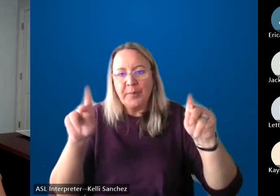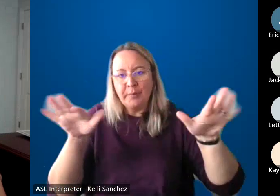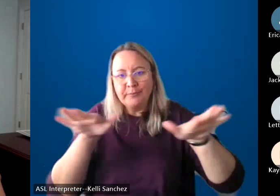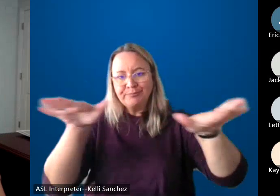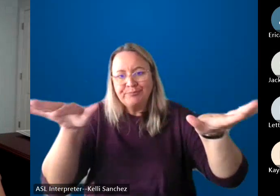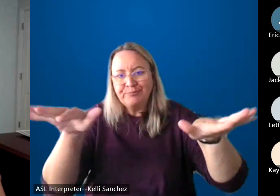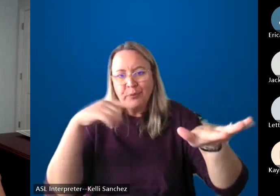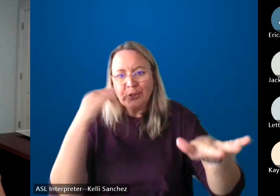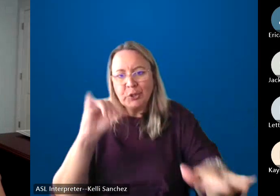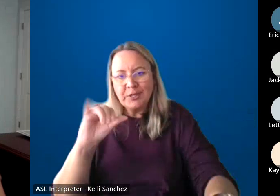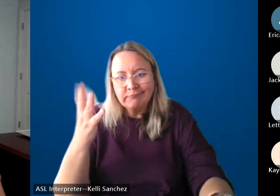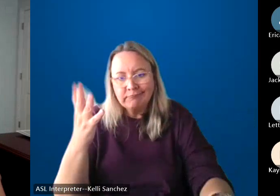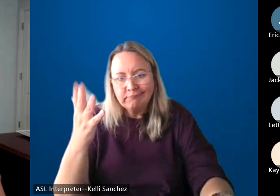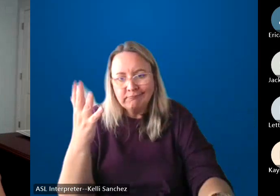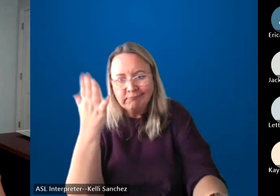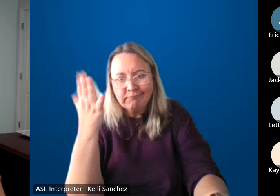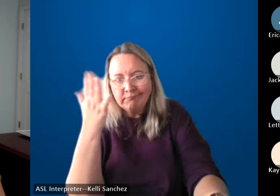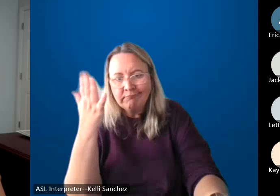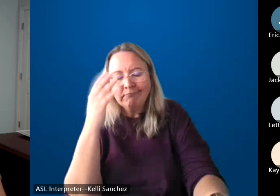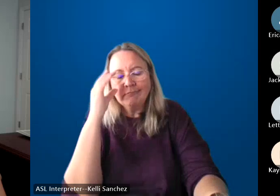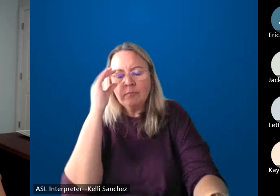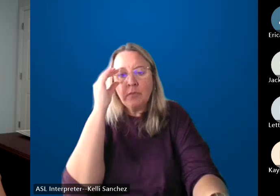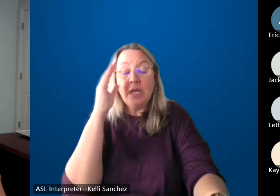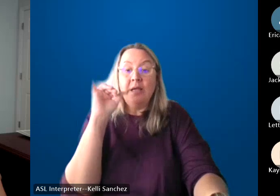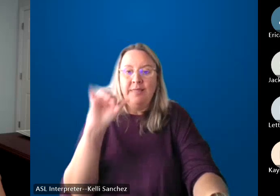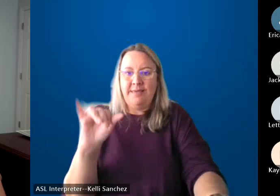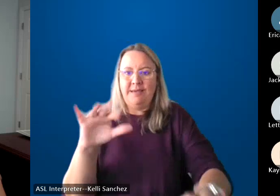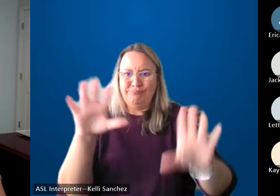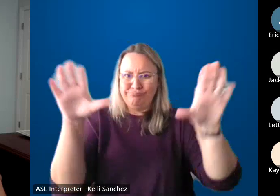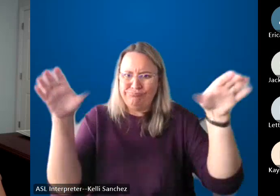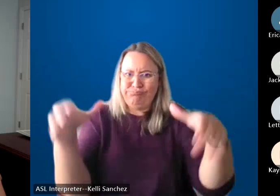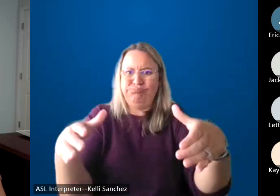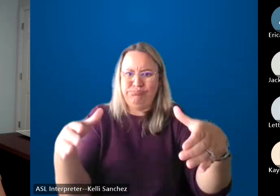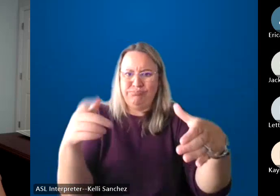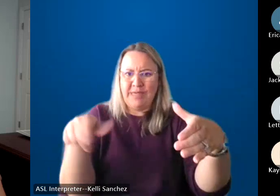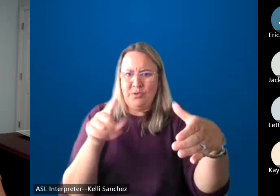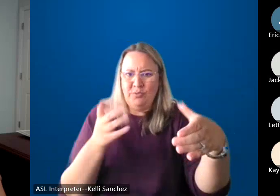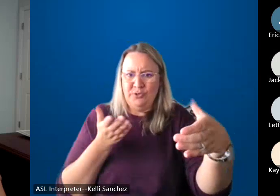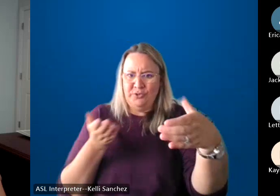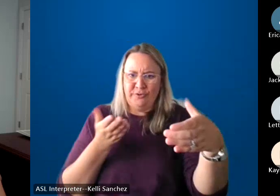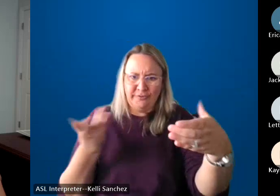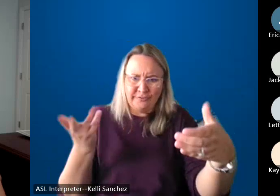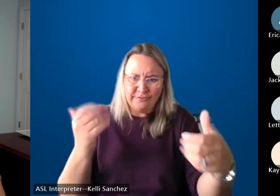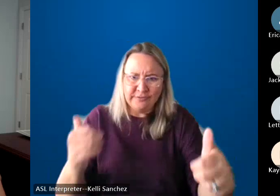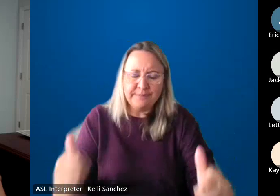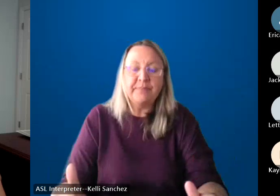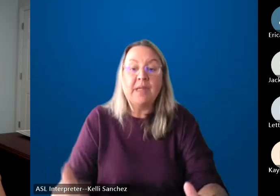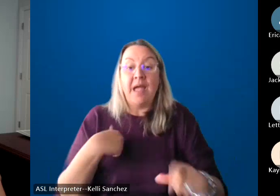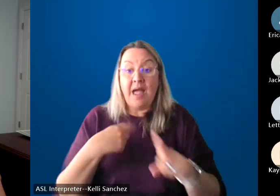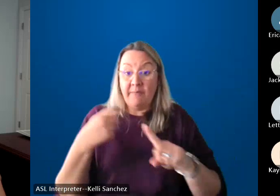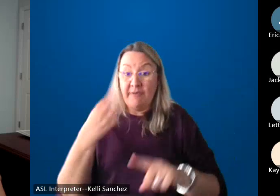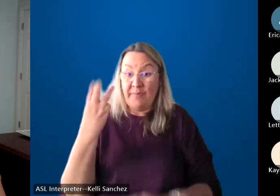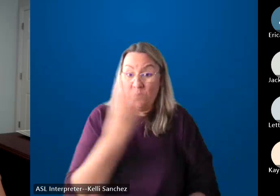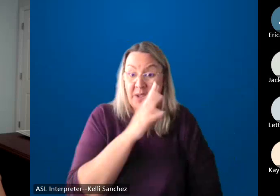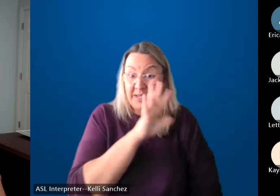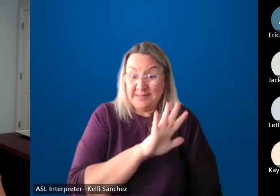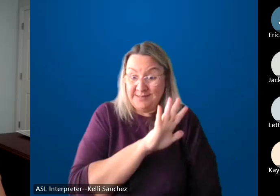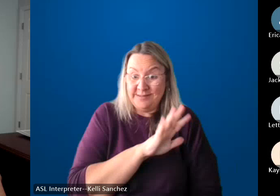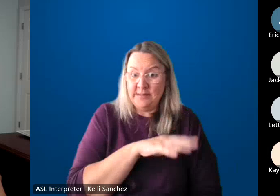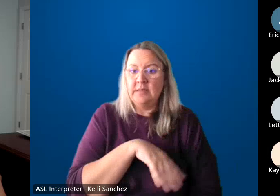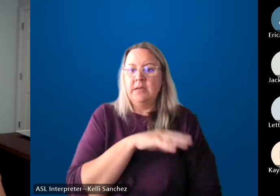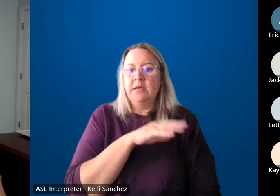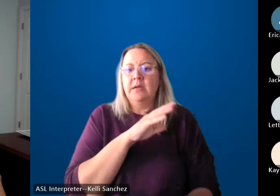of the of that population that you're going to serve. I am from the West End area. I'm on